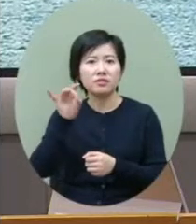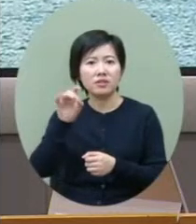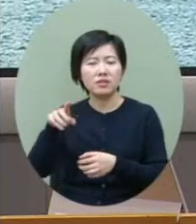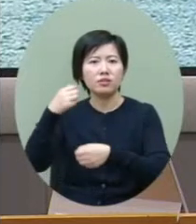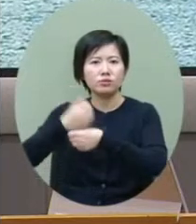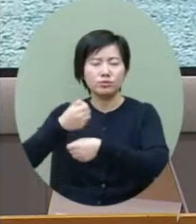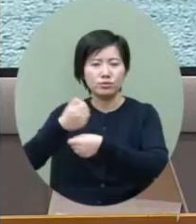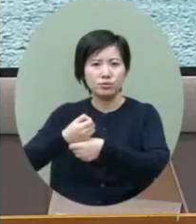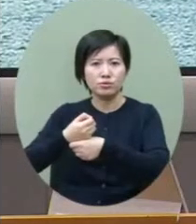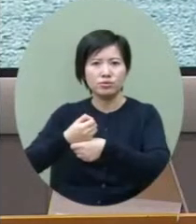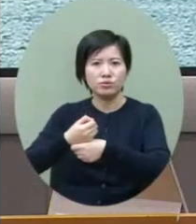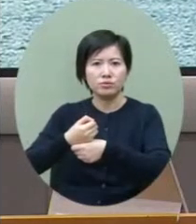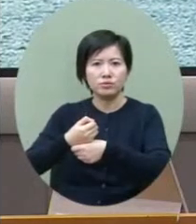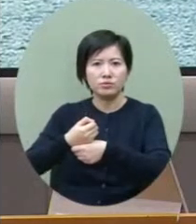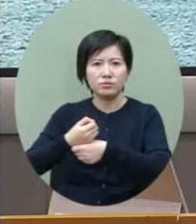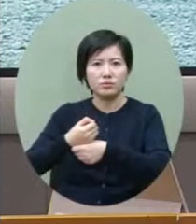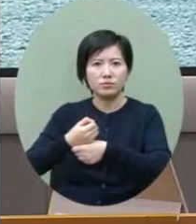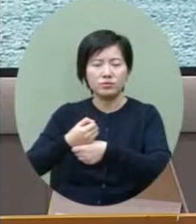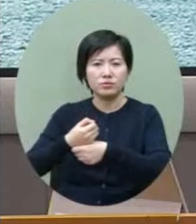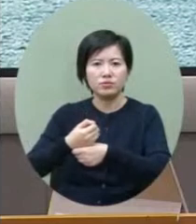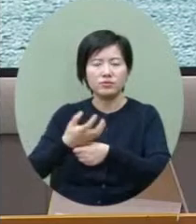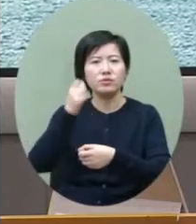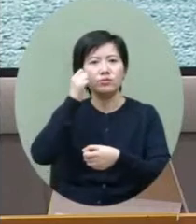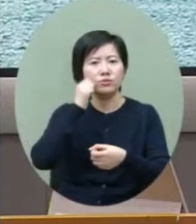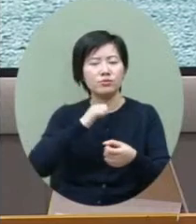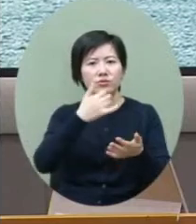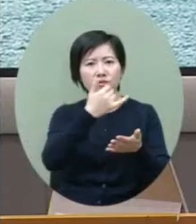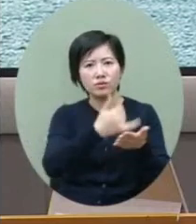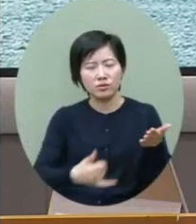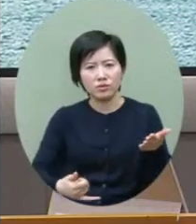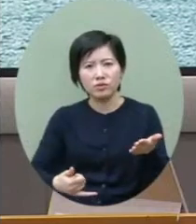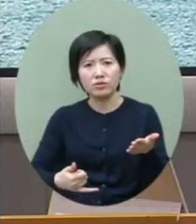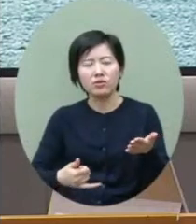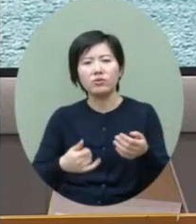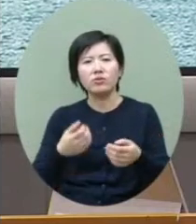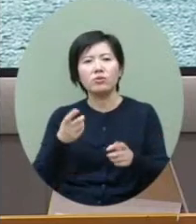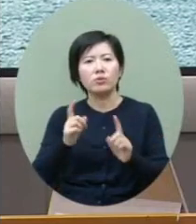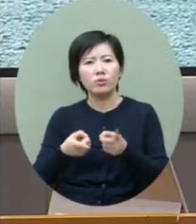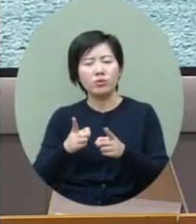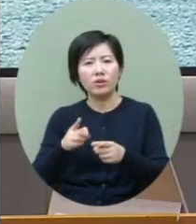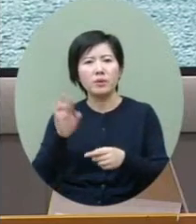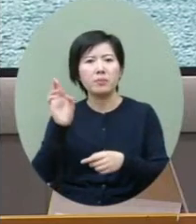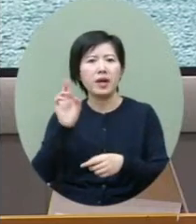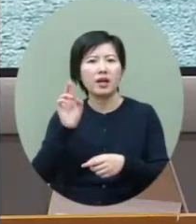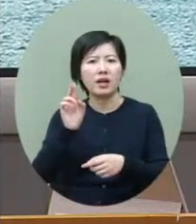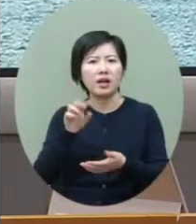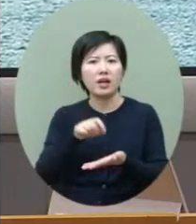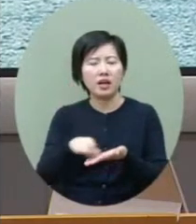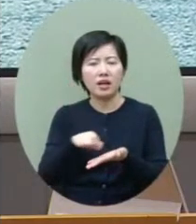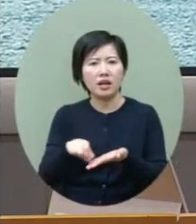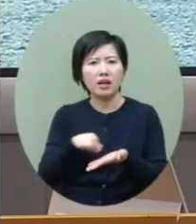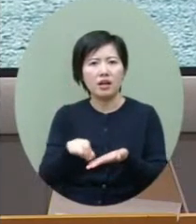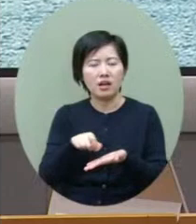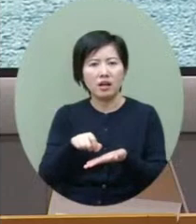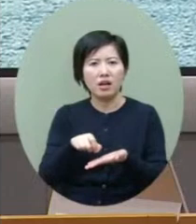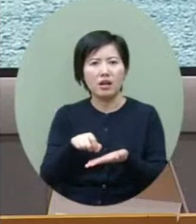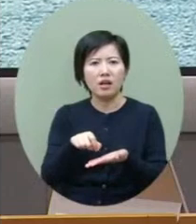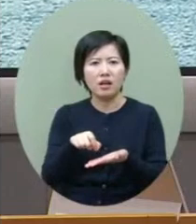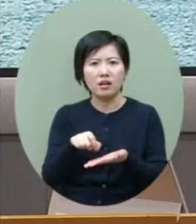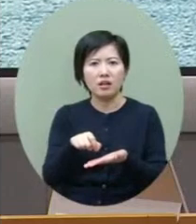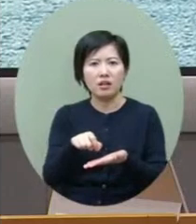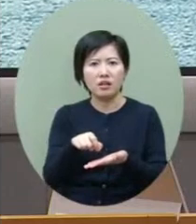Some worked in hotels, and some were retirees, and some were clerical